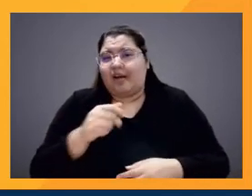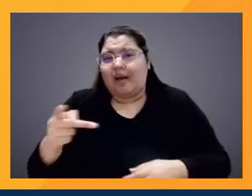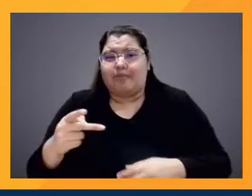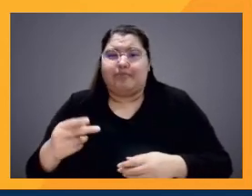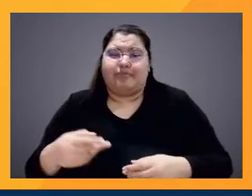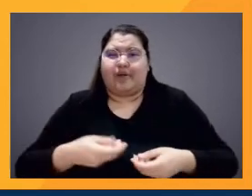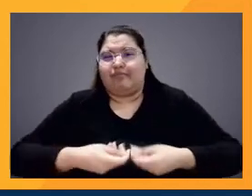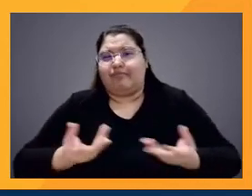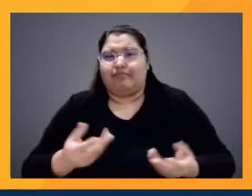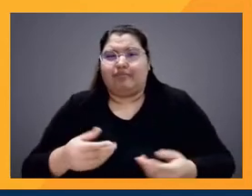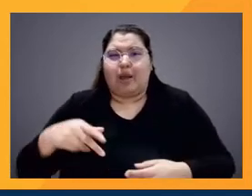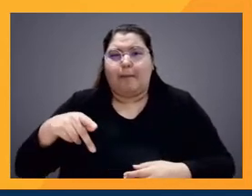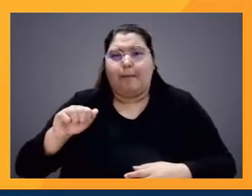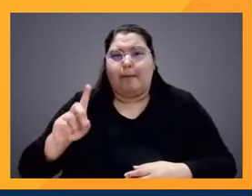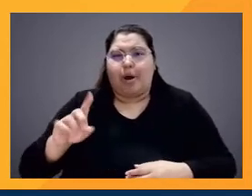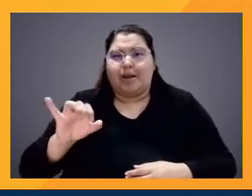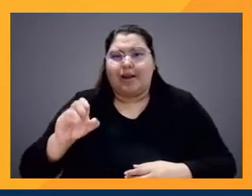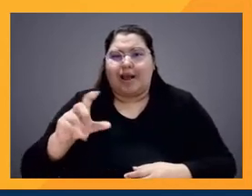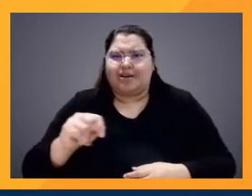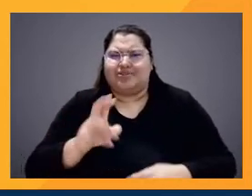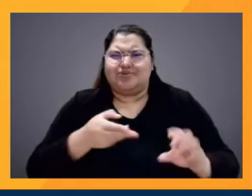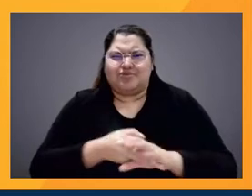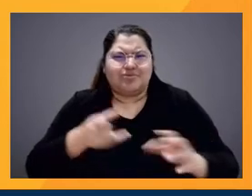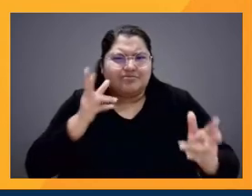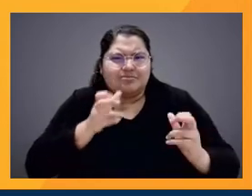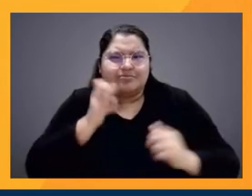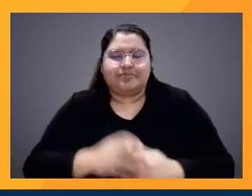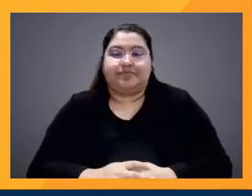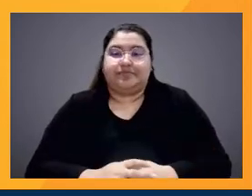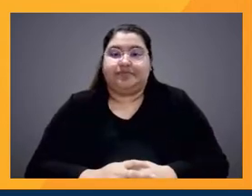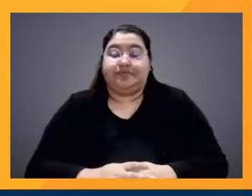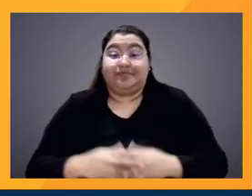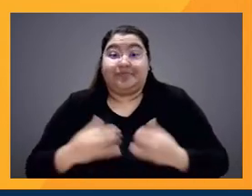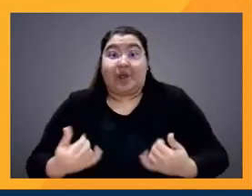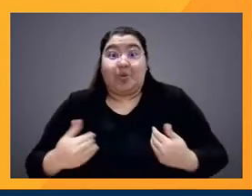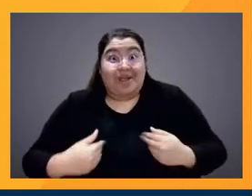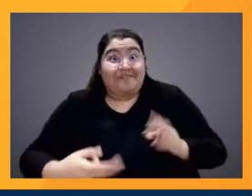For now, though, continue to follow us on social media with the hashtag